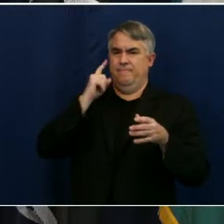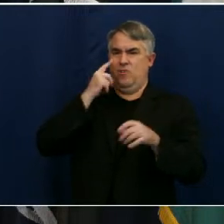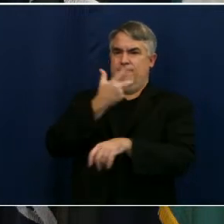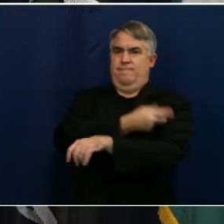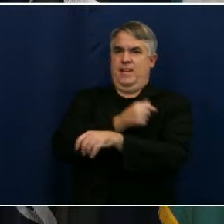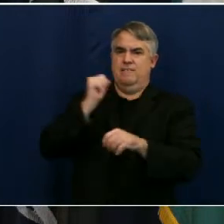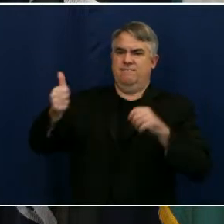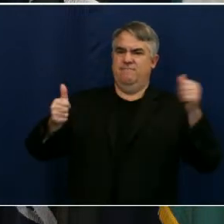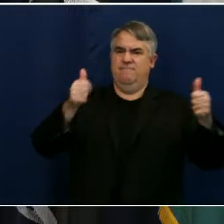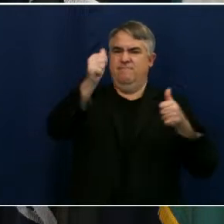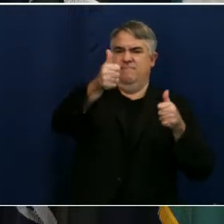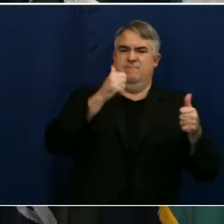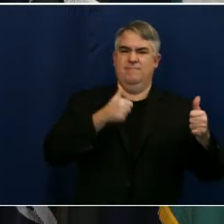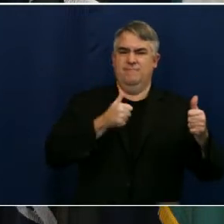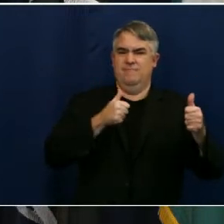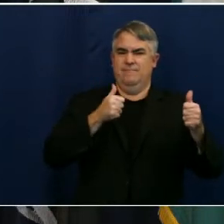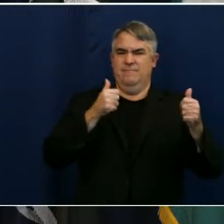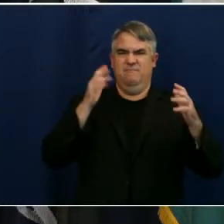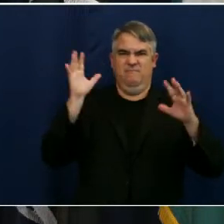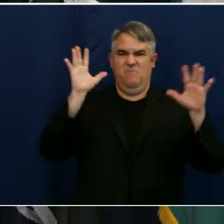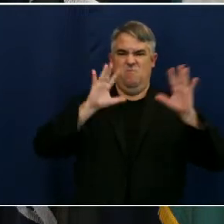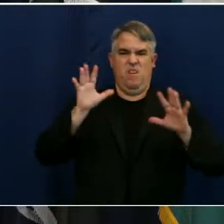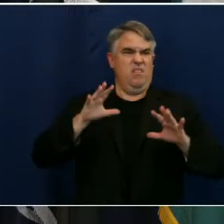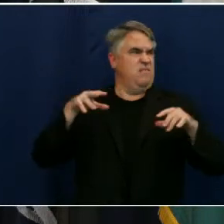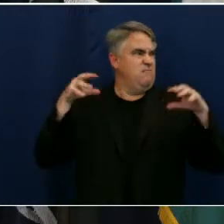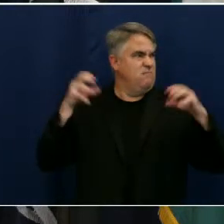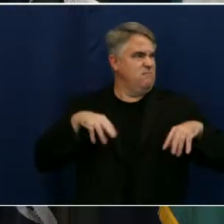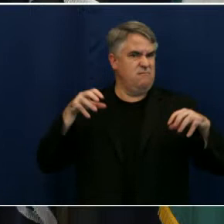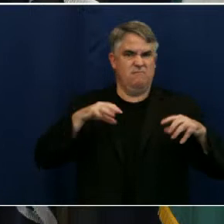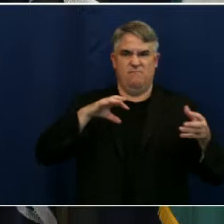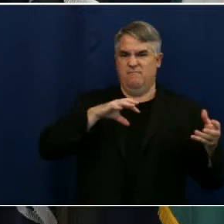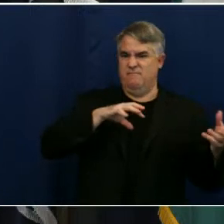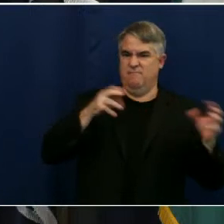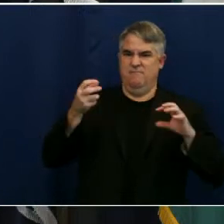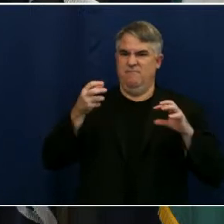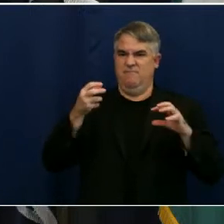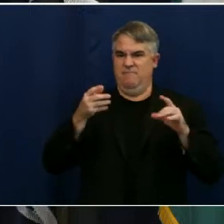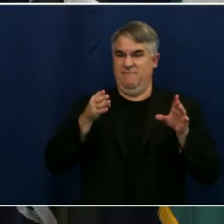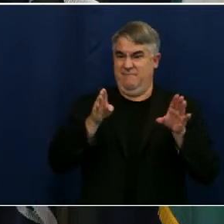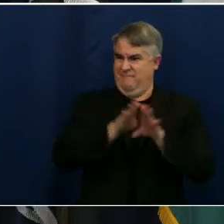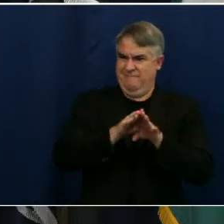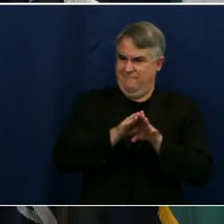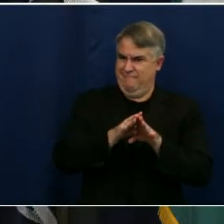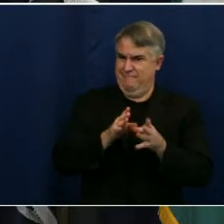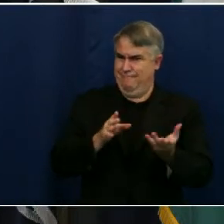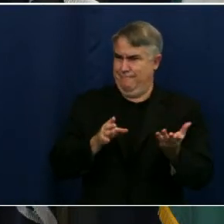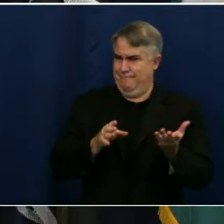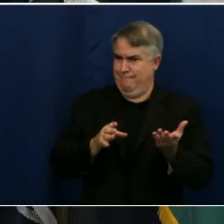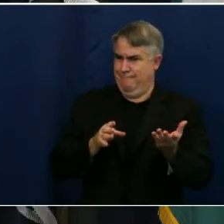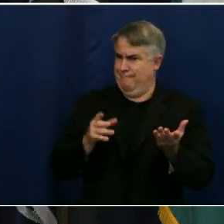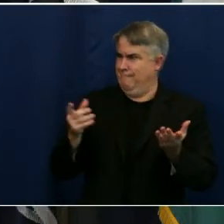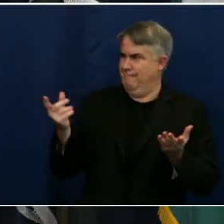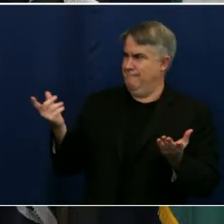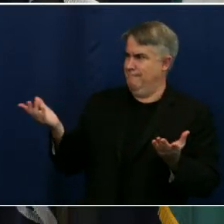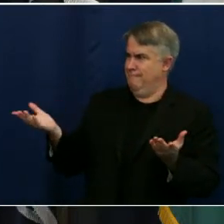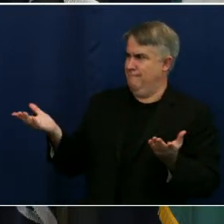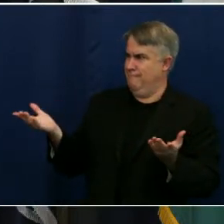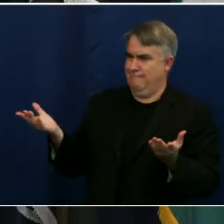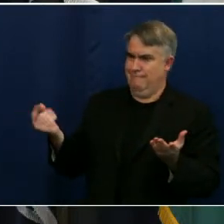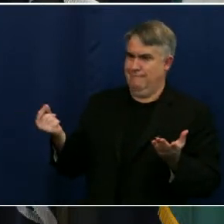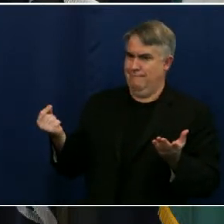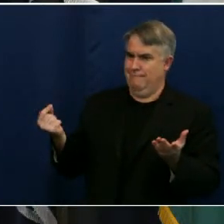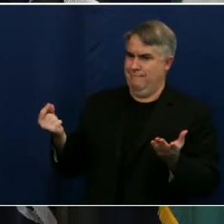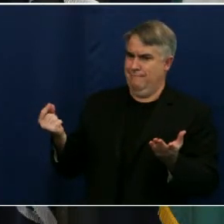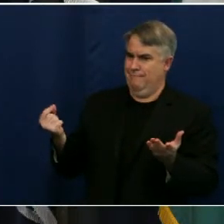that's currently happening make the county rethink the plan on how to effectively administer vaccines at the Petco Park Superstation, considering